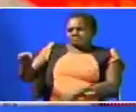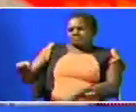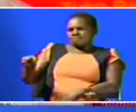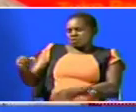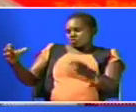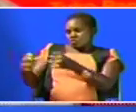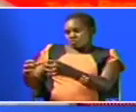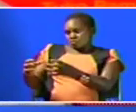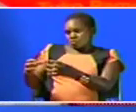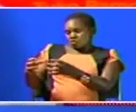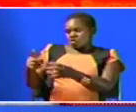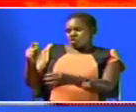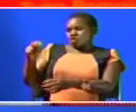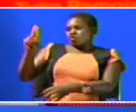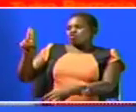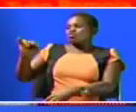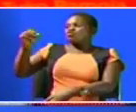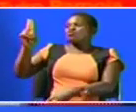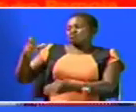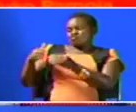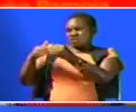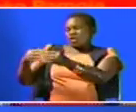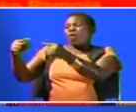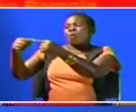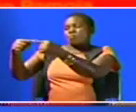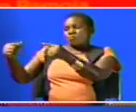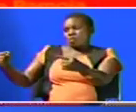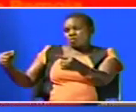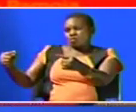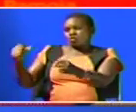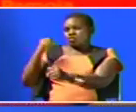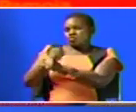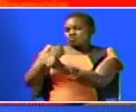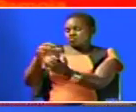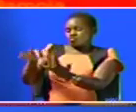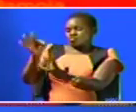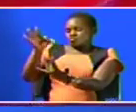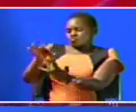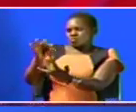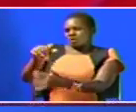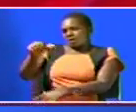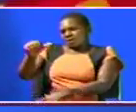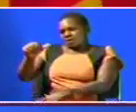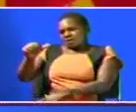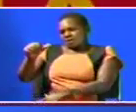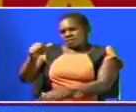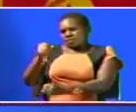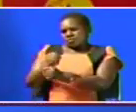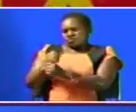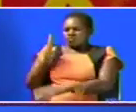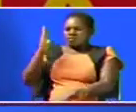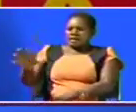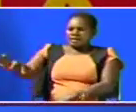one team led by the Secretary General Raphael Tuju is opposed to the party conducting party primaries and instead do